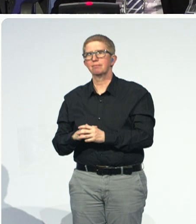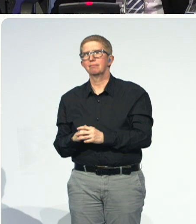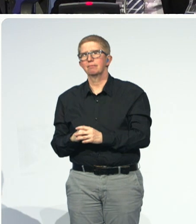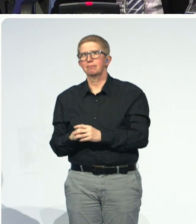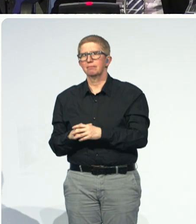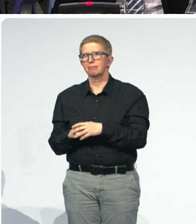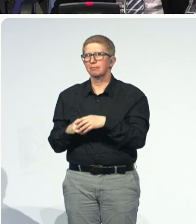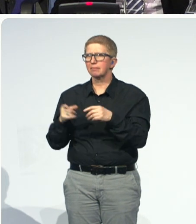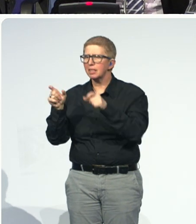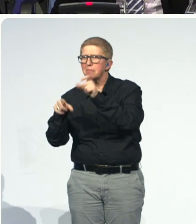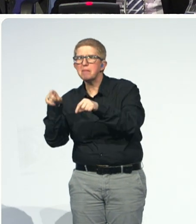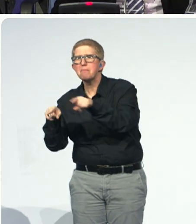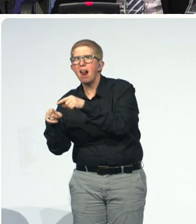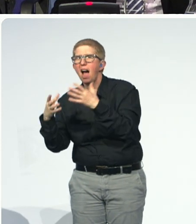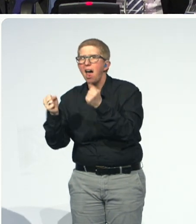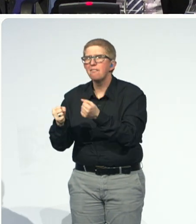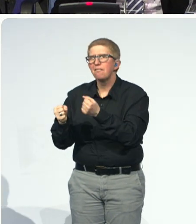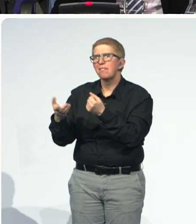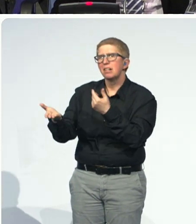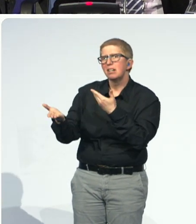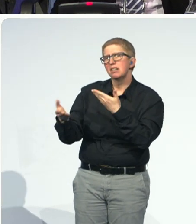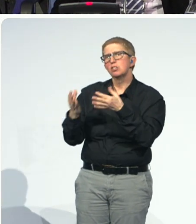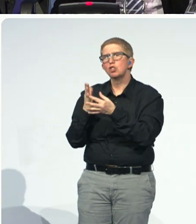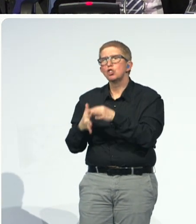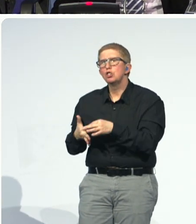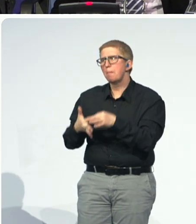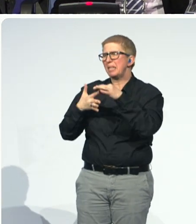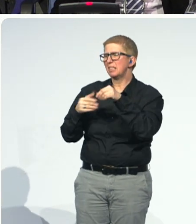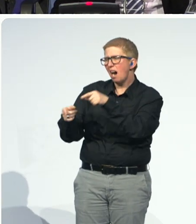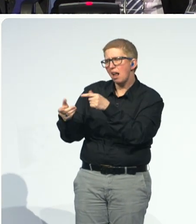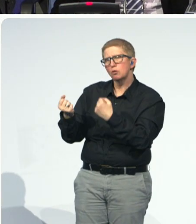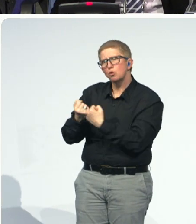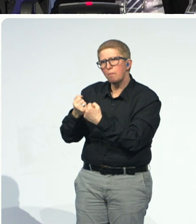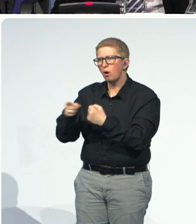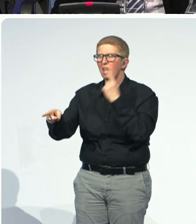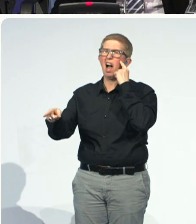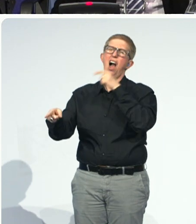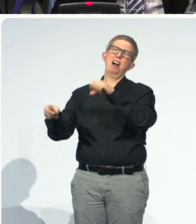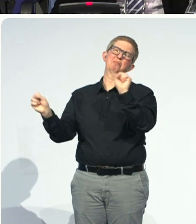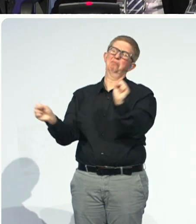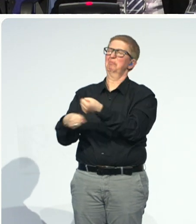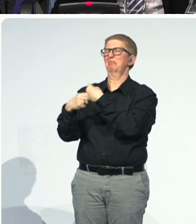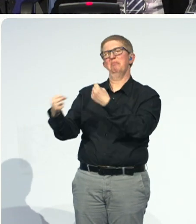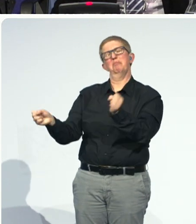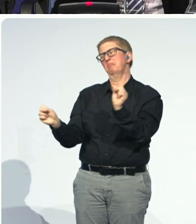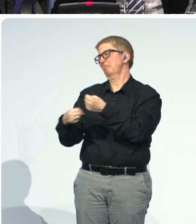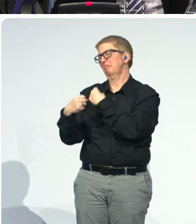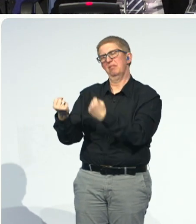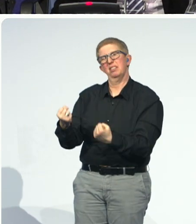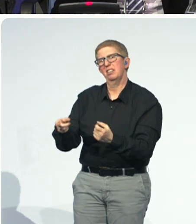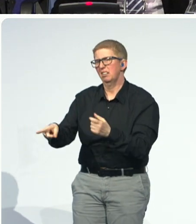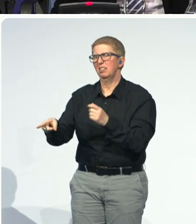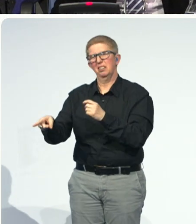be gifted and talented in many different areas. Deaf students in CELCO, when communication barriers